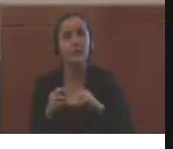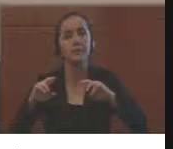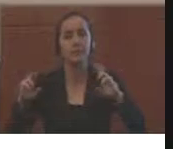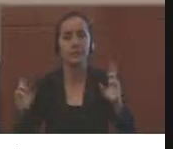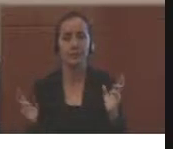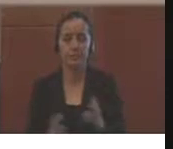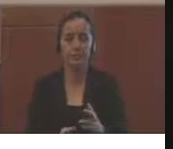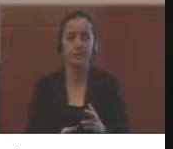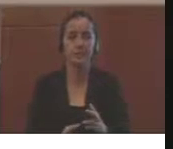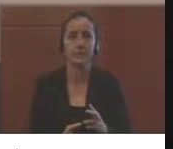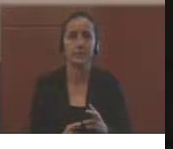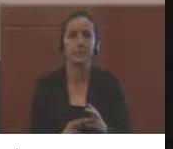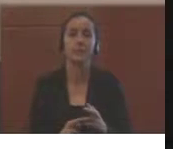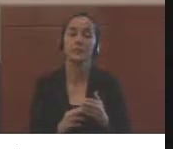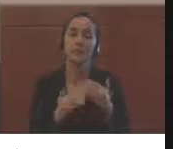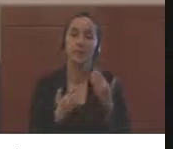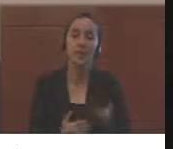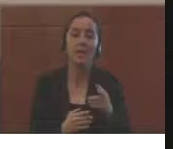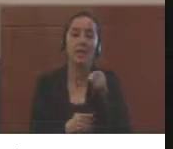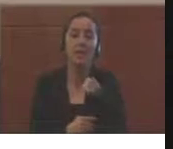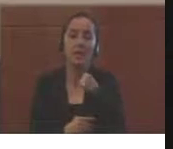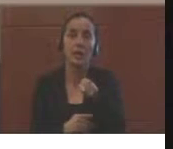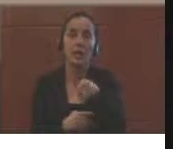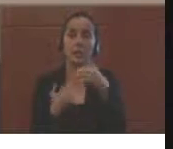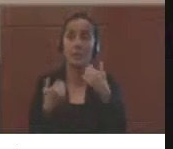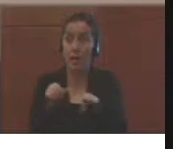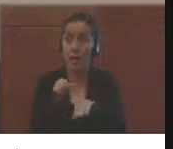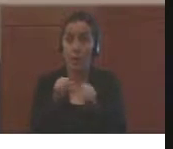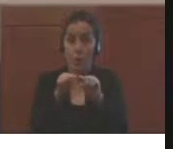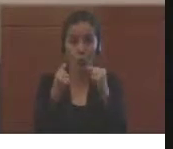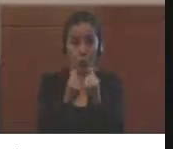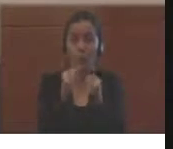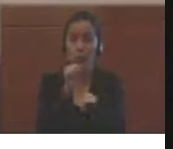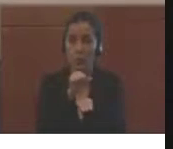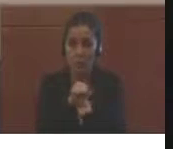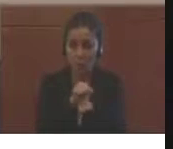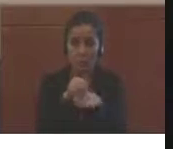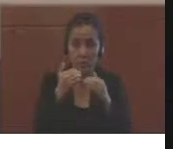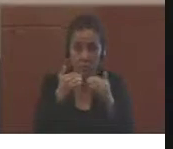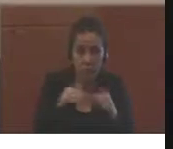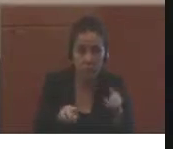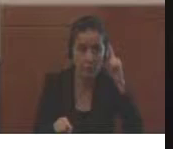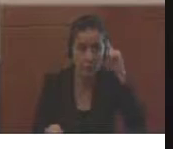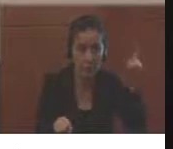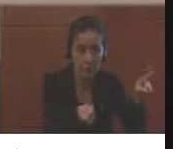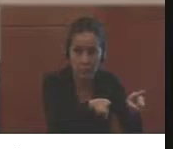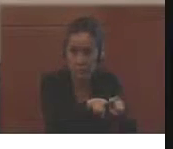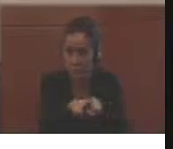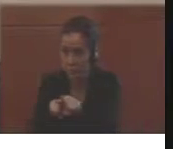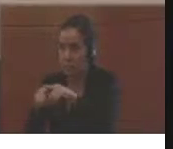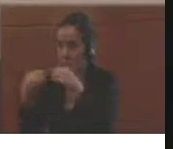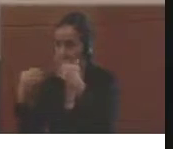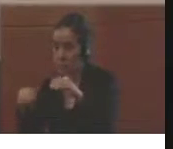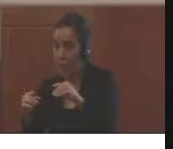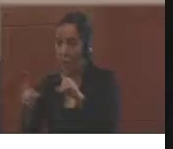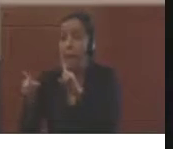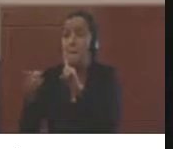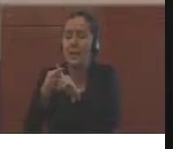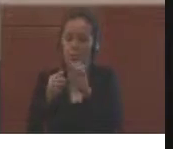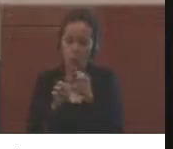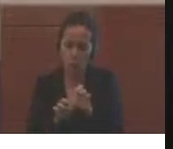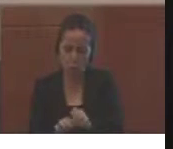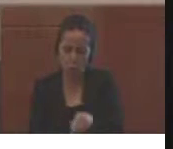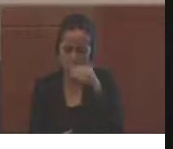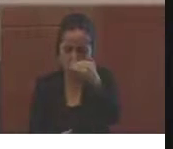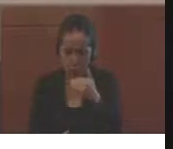the platform. Along these lines, the Advisory Council After having a